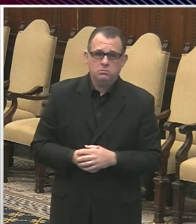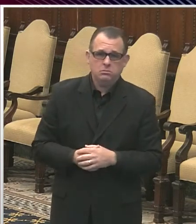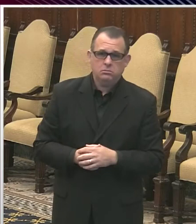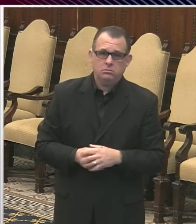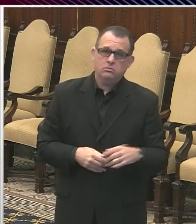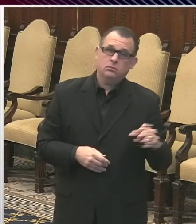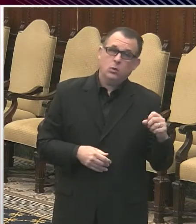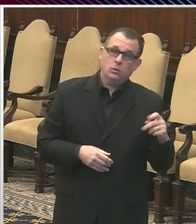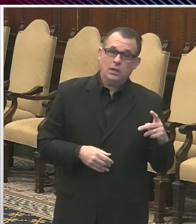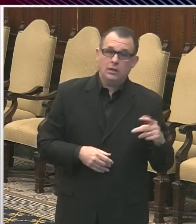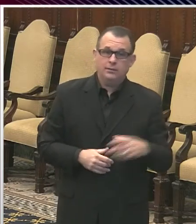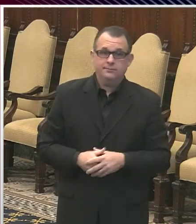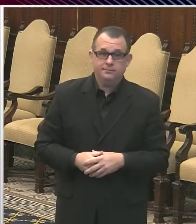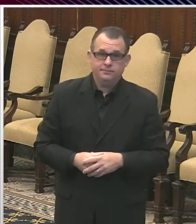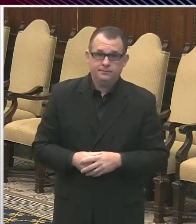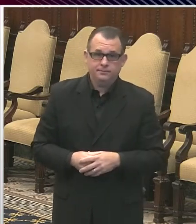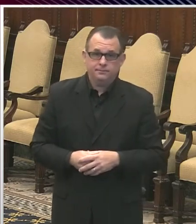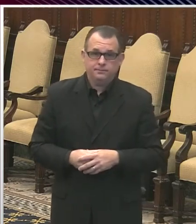Okay. And